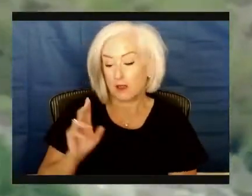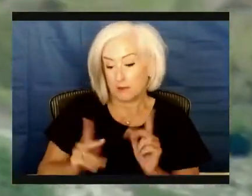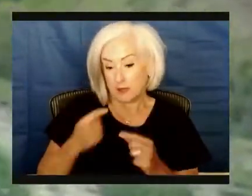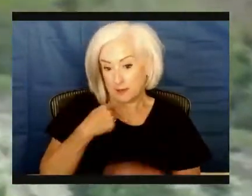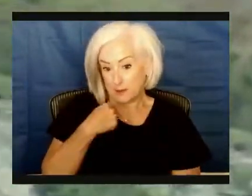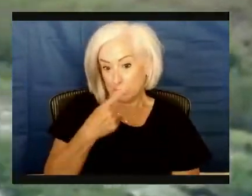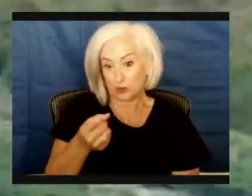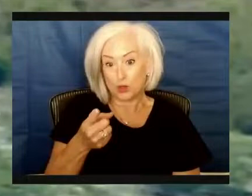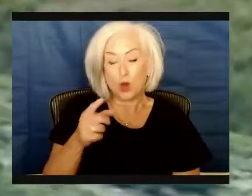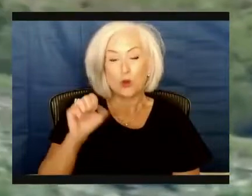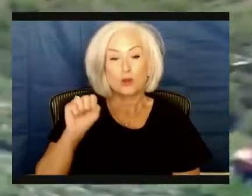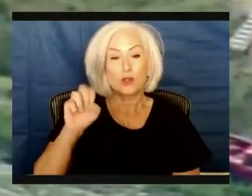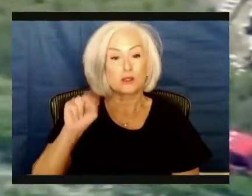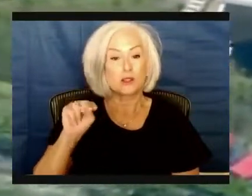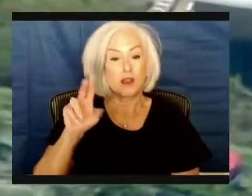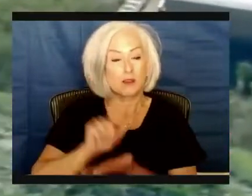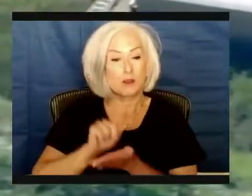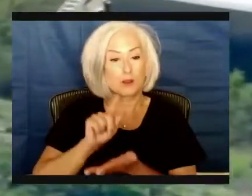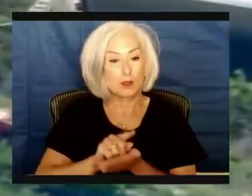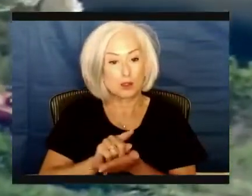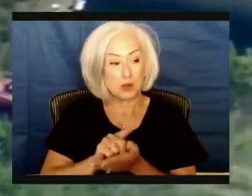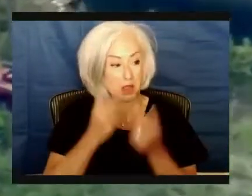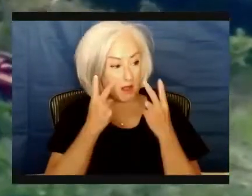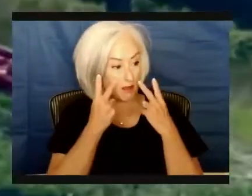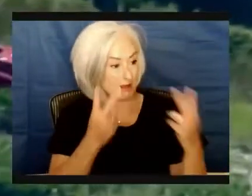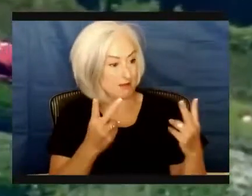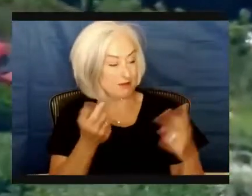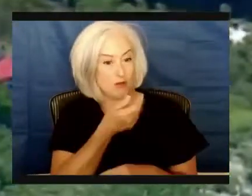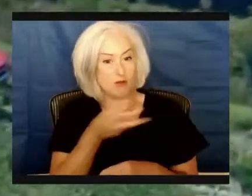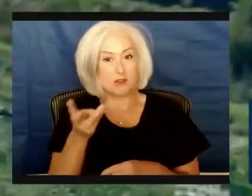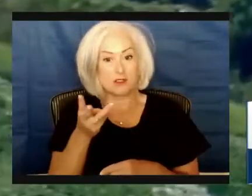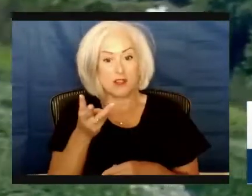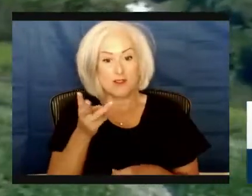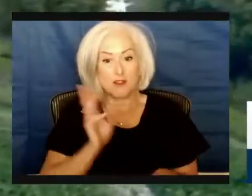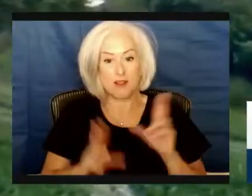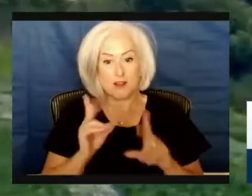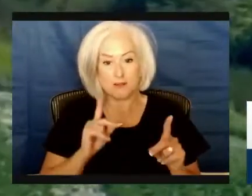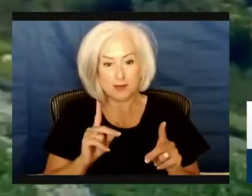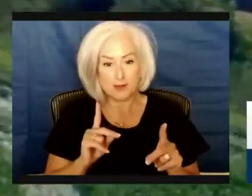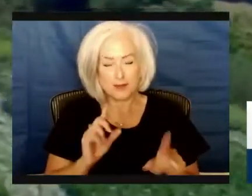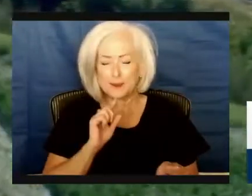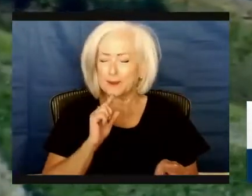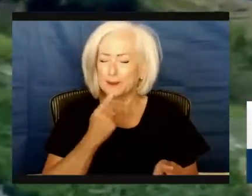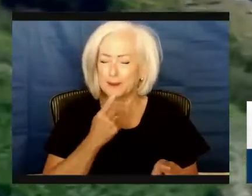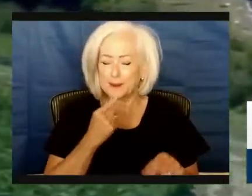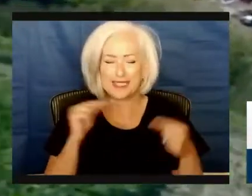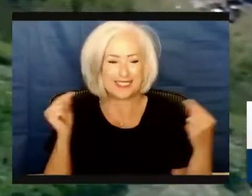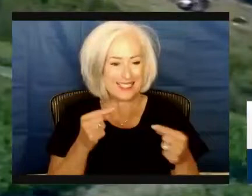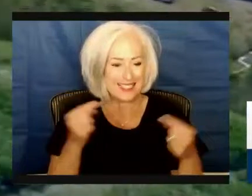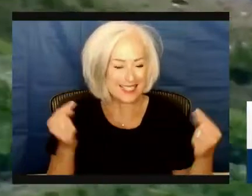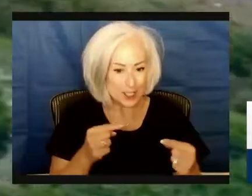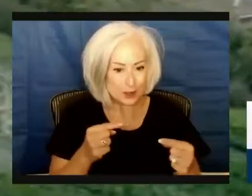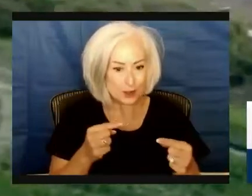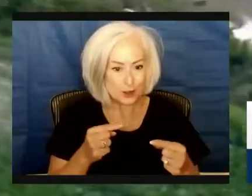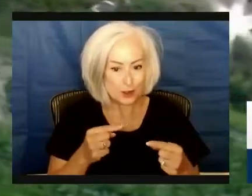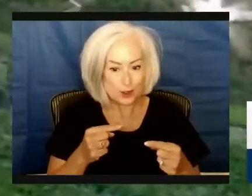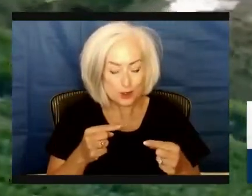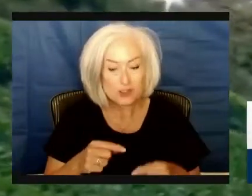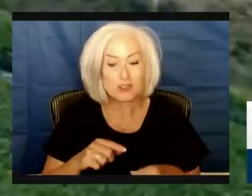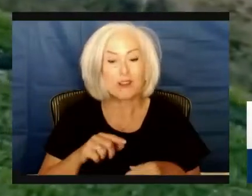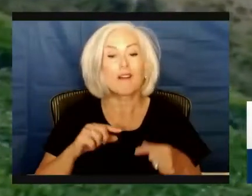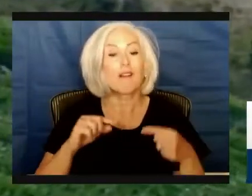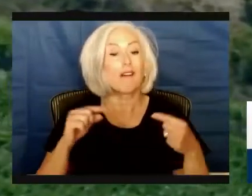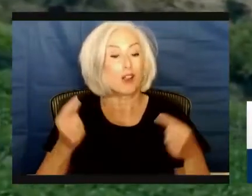fellow passengers and even Amtrak employees severely injured and placed on backboards as they were rushed to